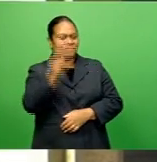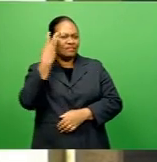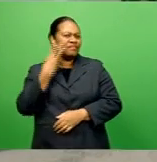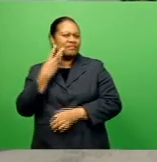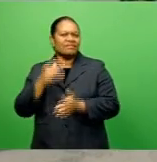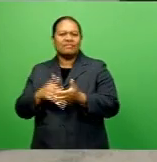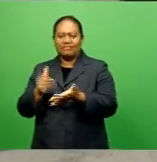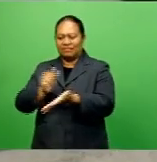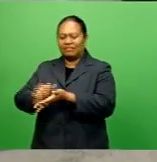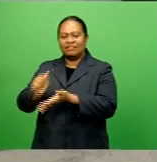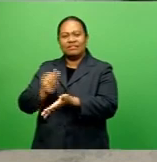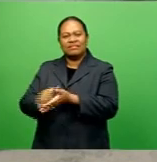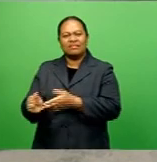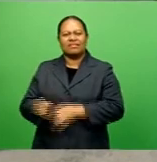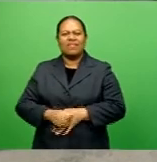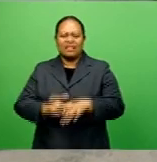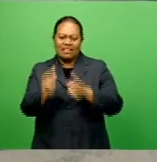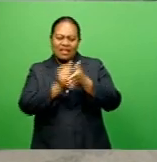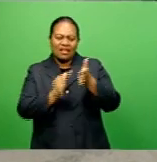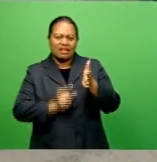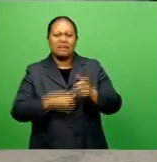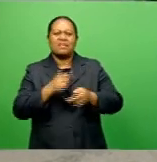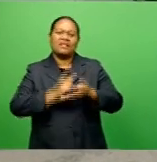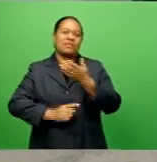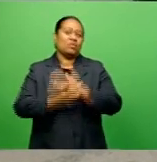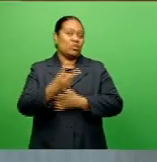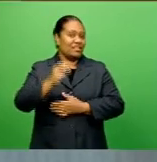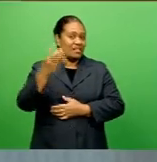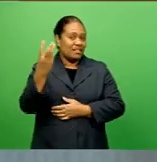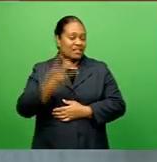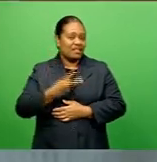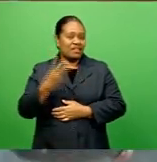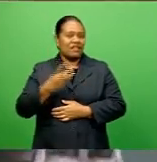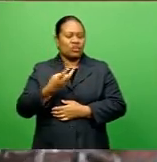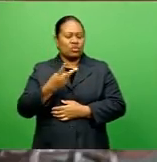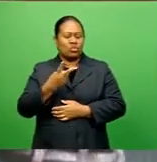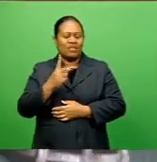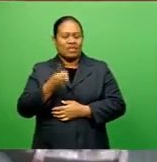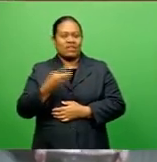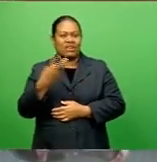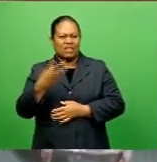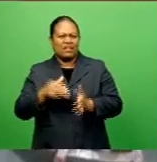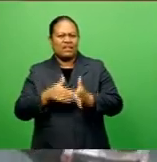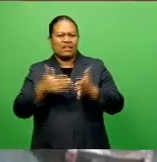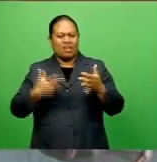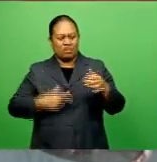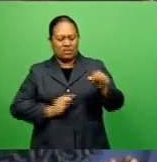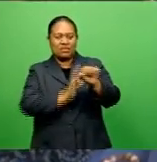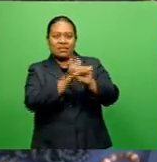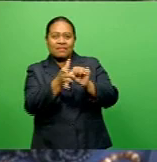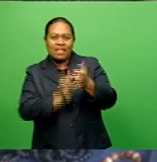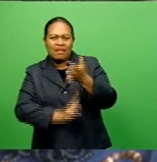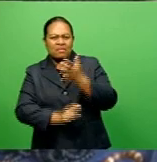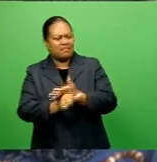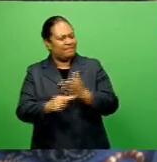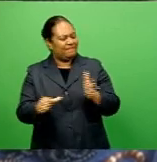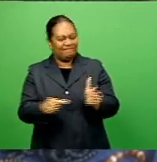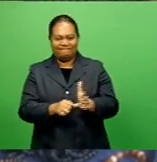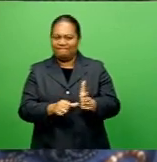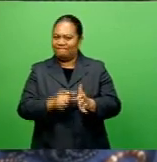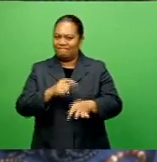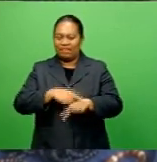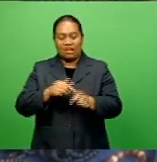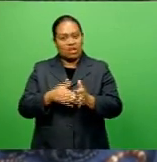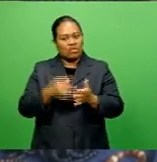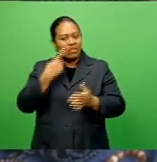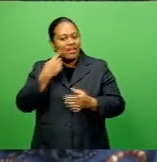selling at the Handicraft Center since 2003 says it has been hard for them since the pandemic. However, they need to find ways